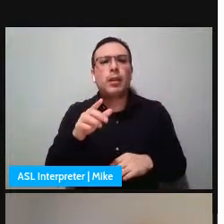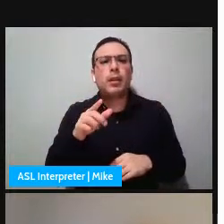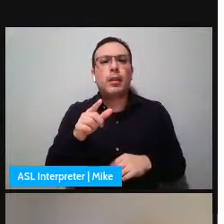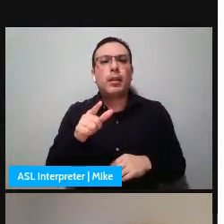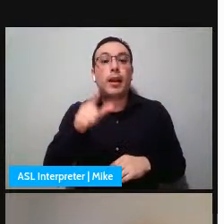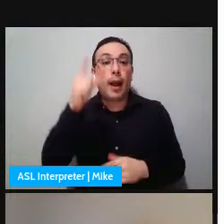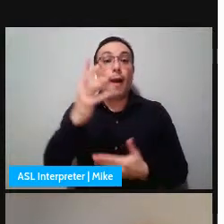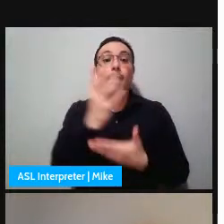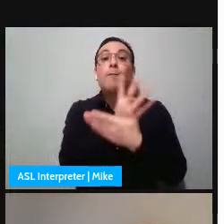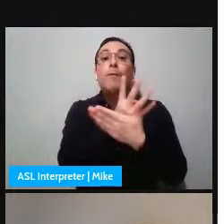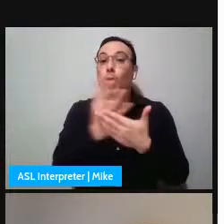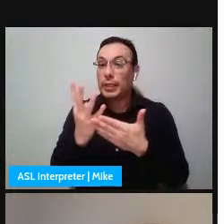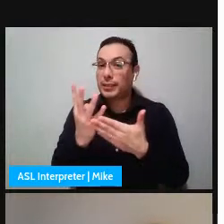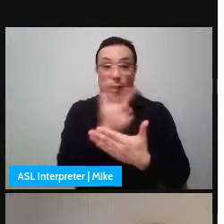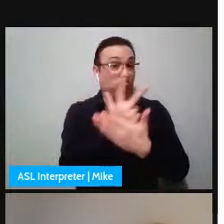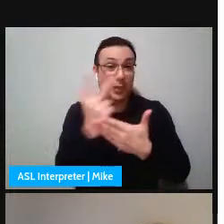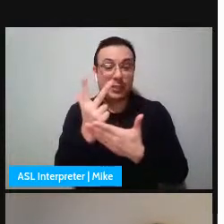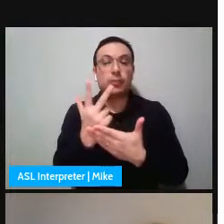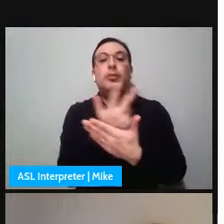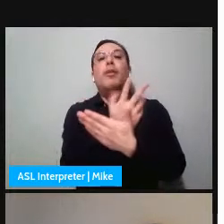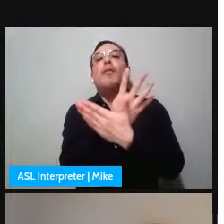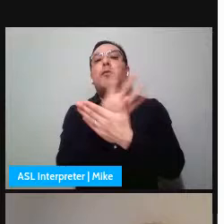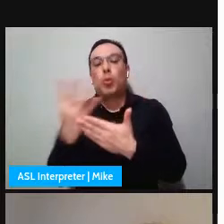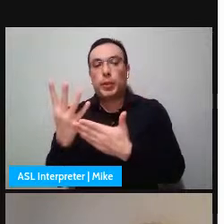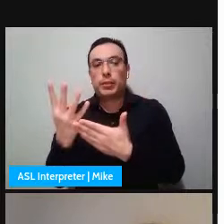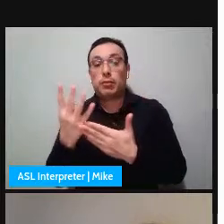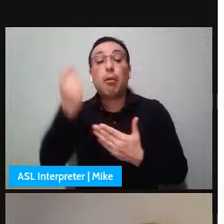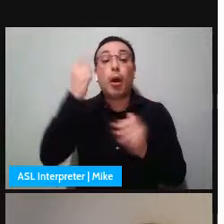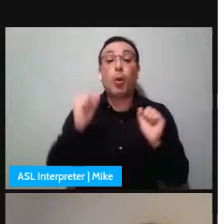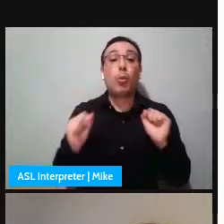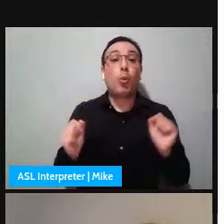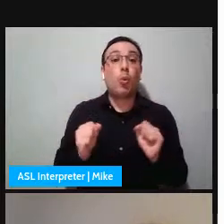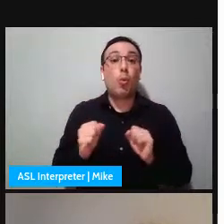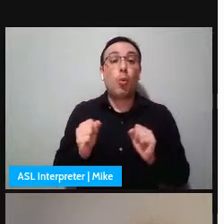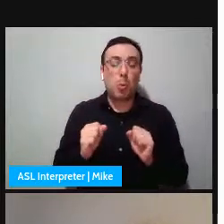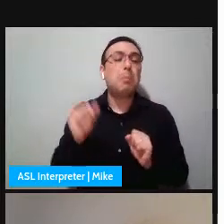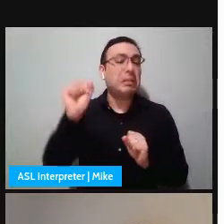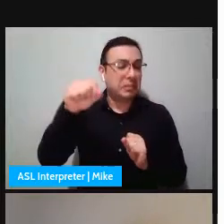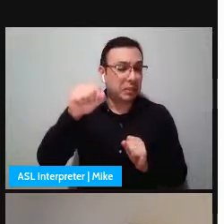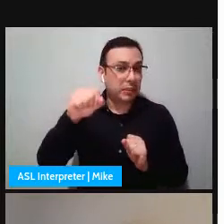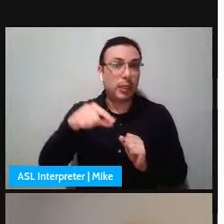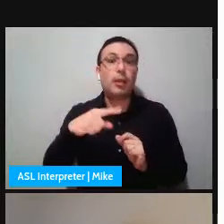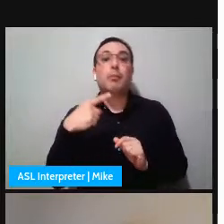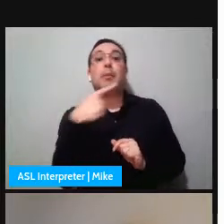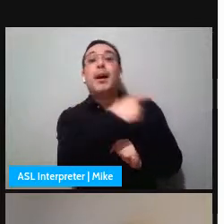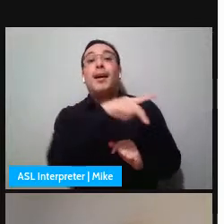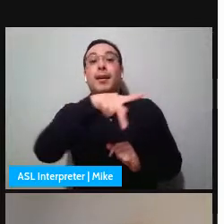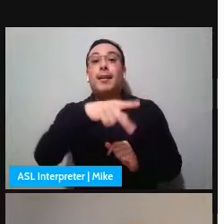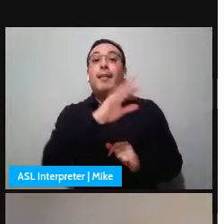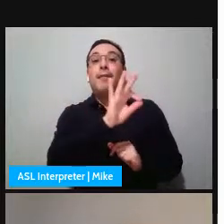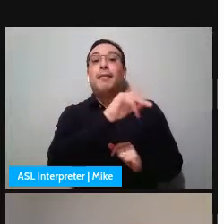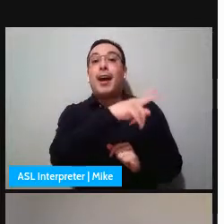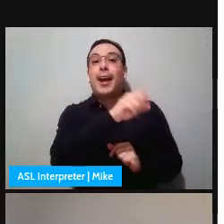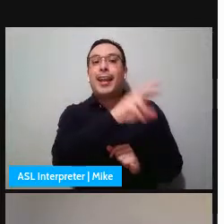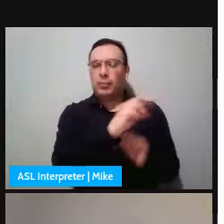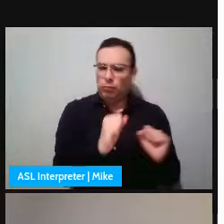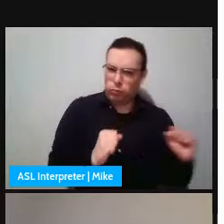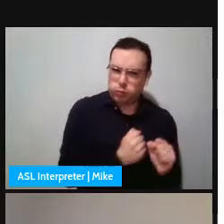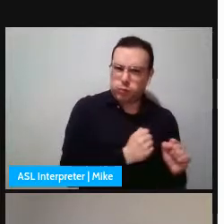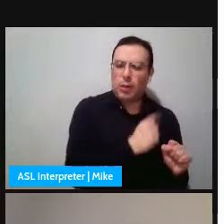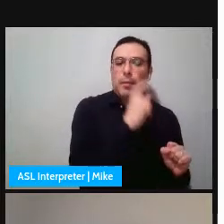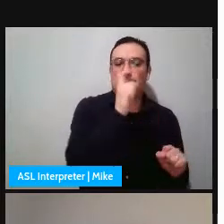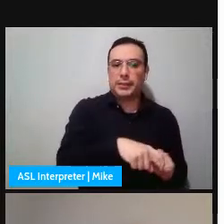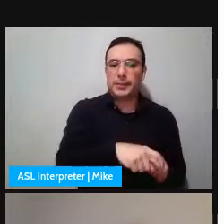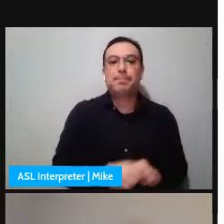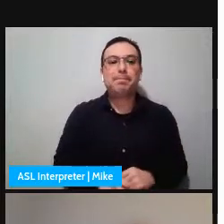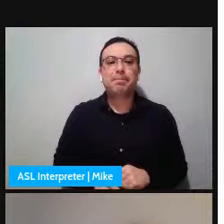be stored in a refrigerator, but not as cold a temperature as the Pfizer vaccine. About 30,000 participants were